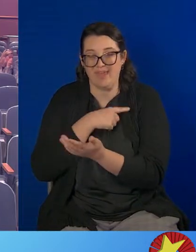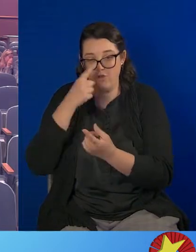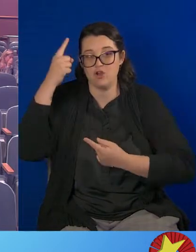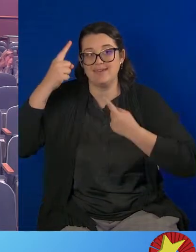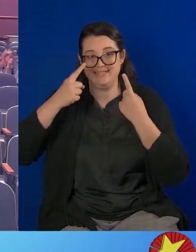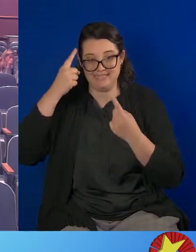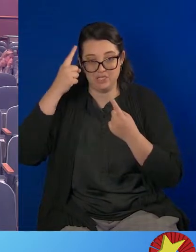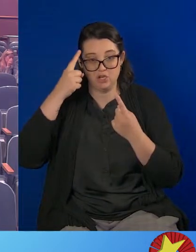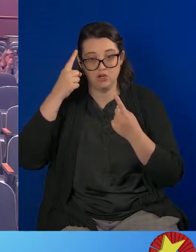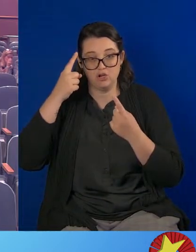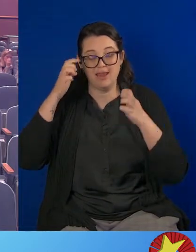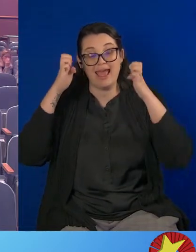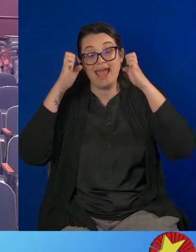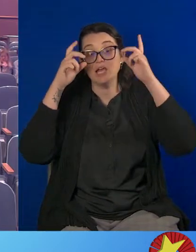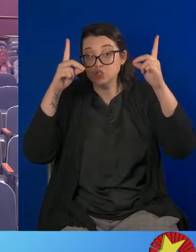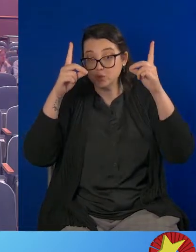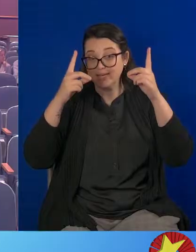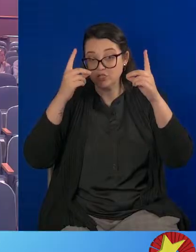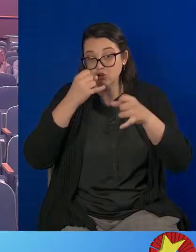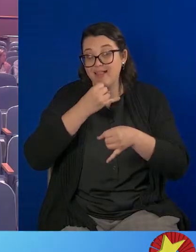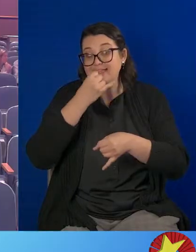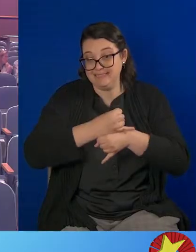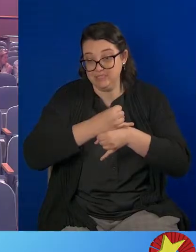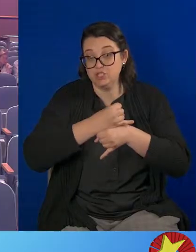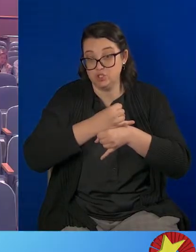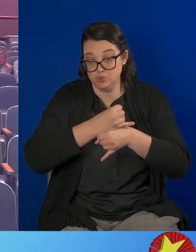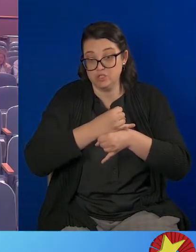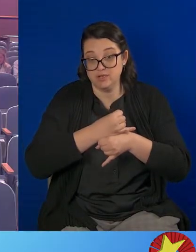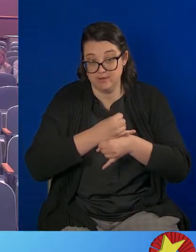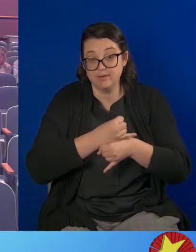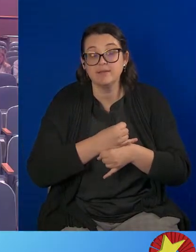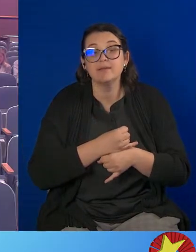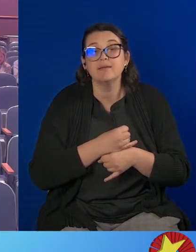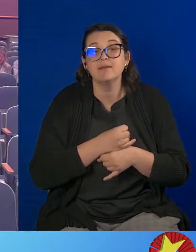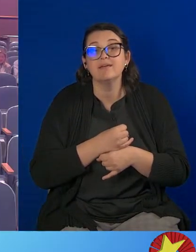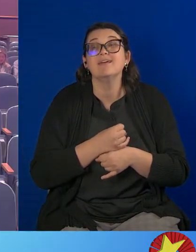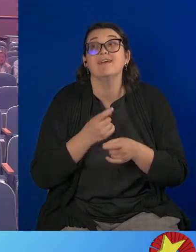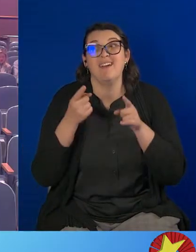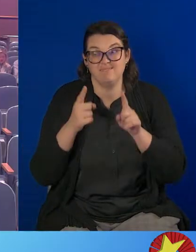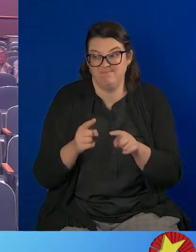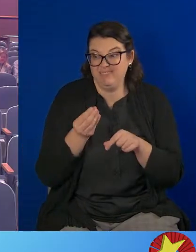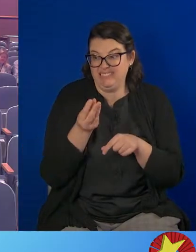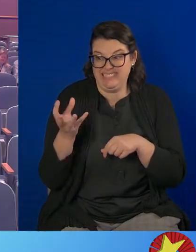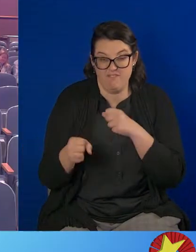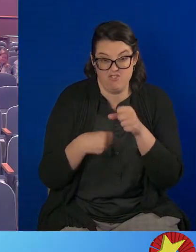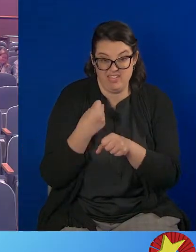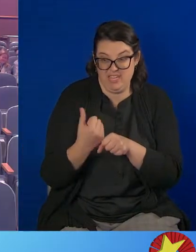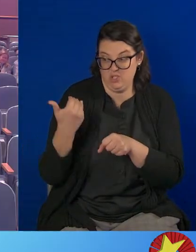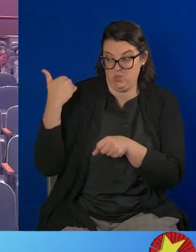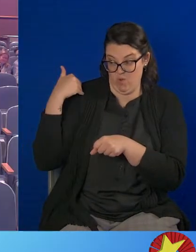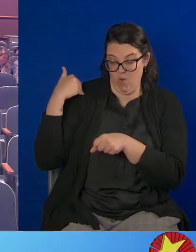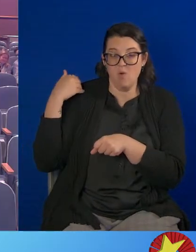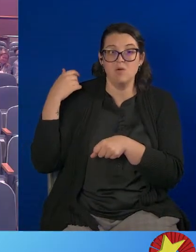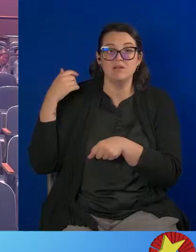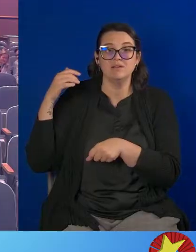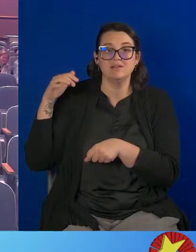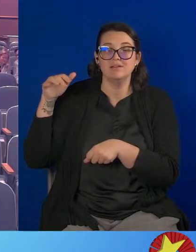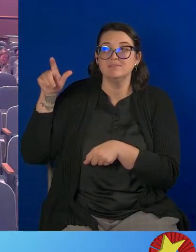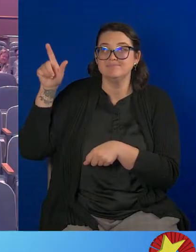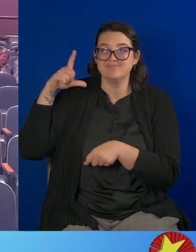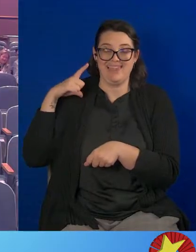an educational institution. And then several years ago, the legislature made some